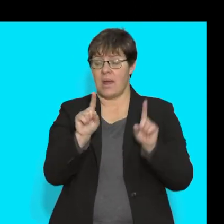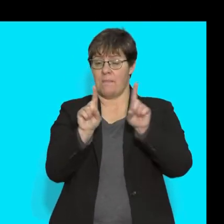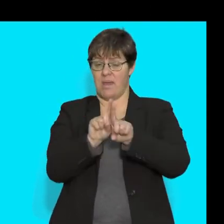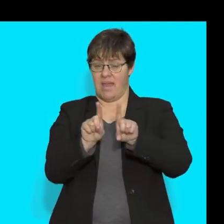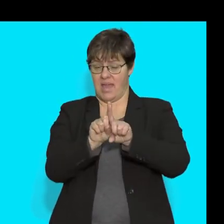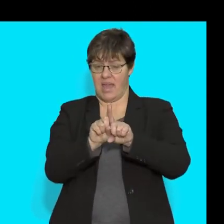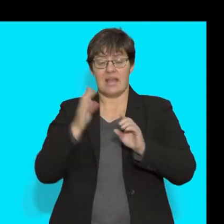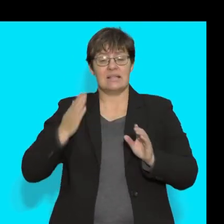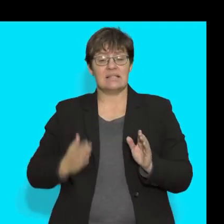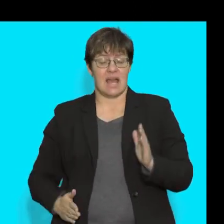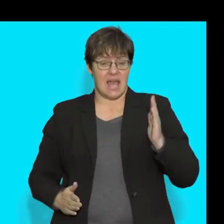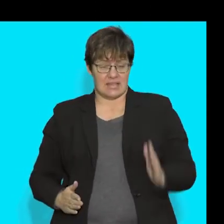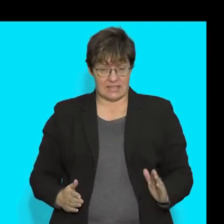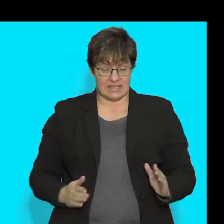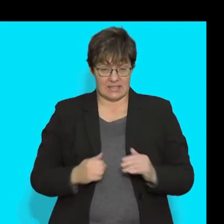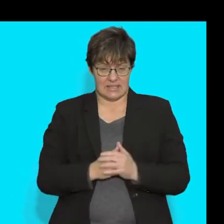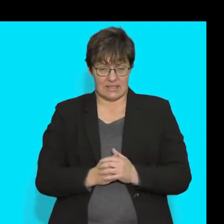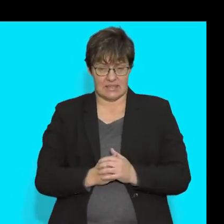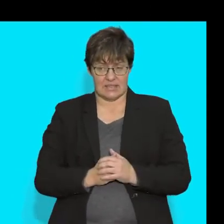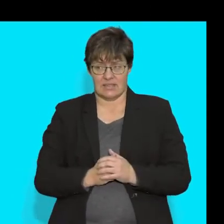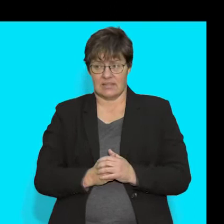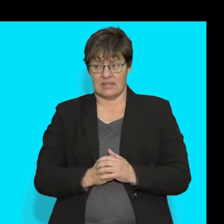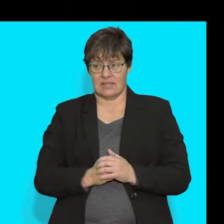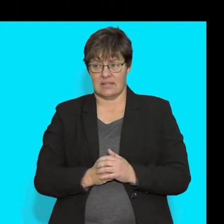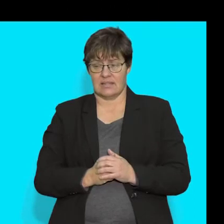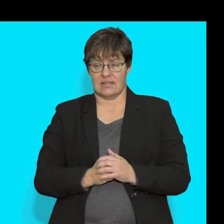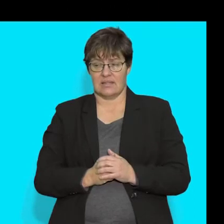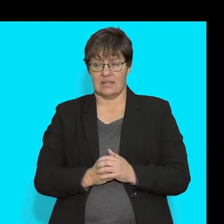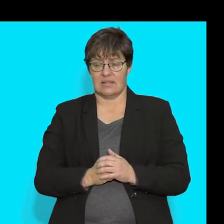pair of sides